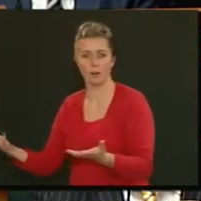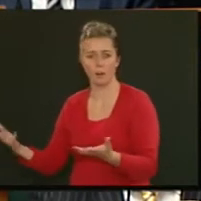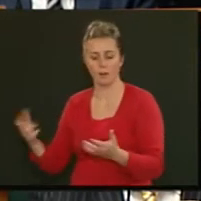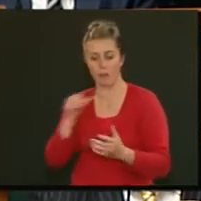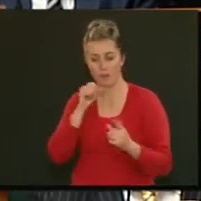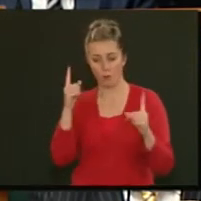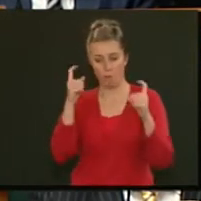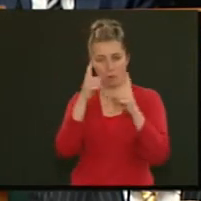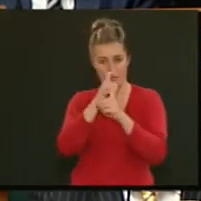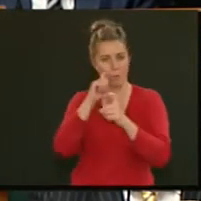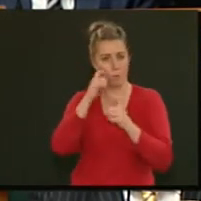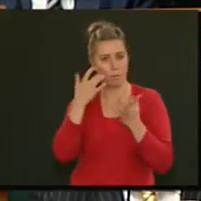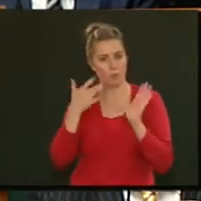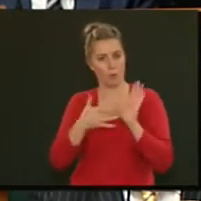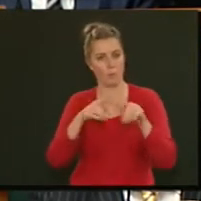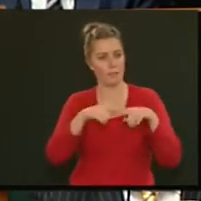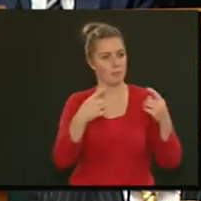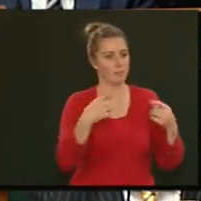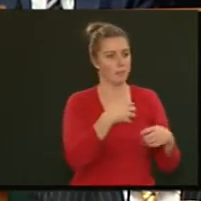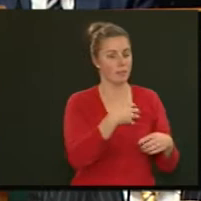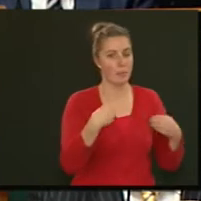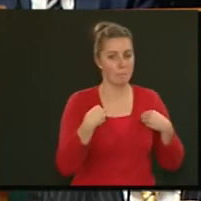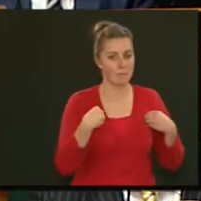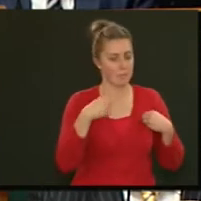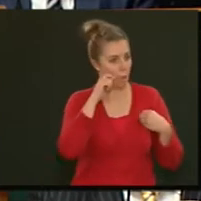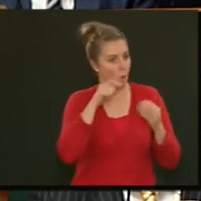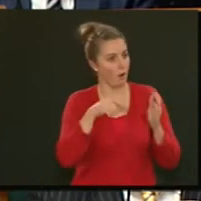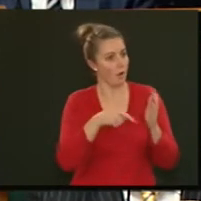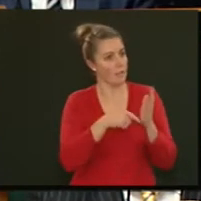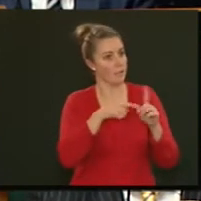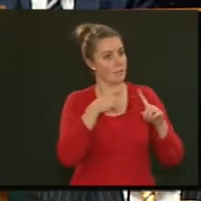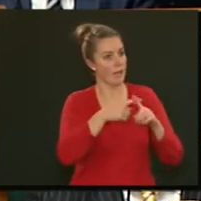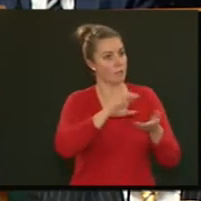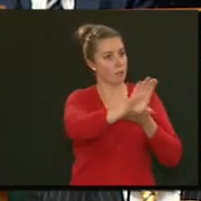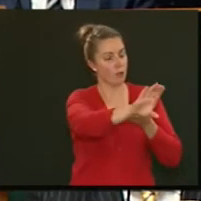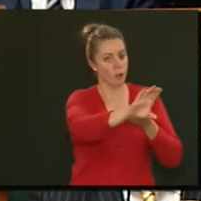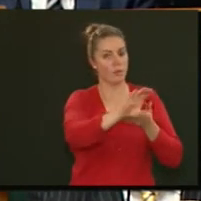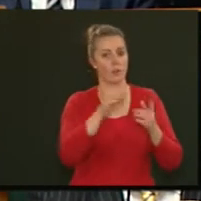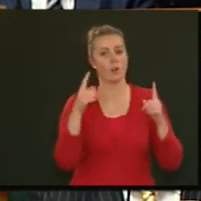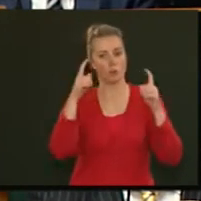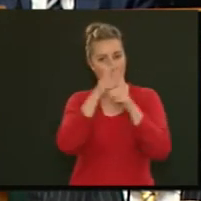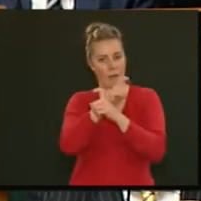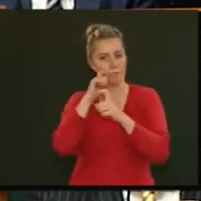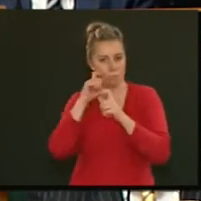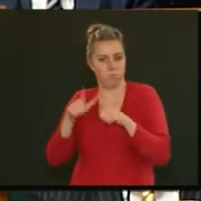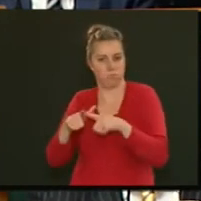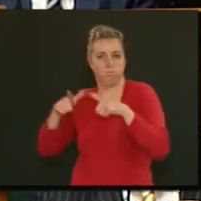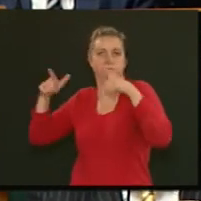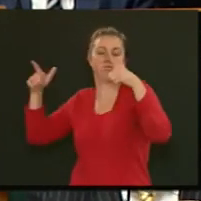complexity is indicated by the number of businesses advertising to do people's tax returns, then complexity is at near record highs